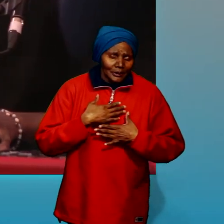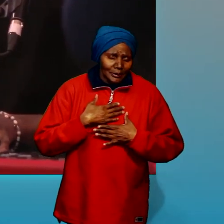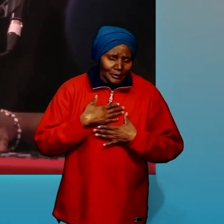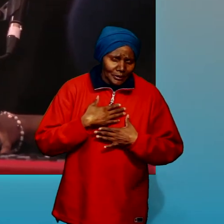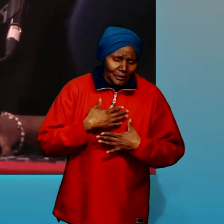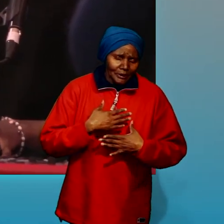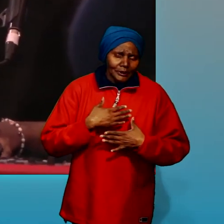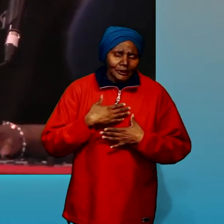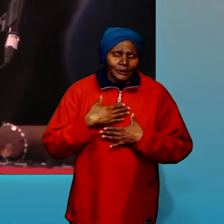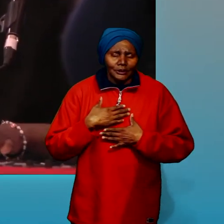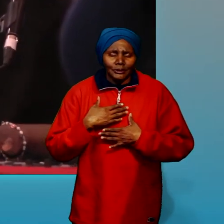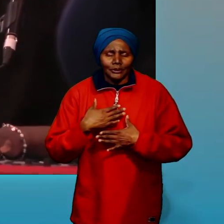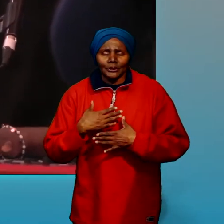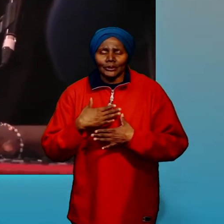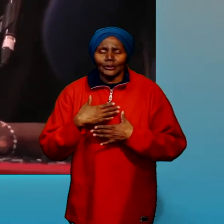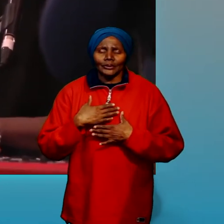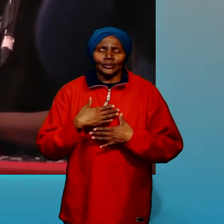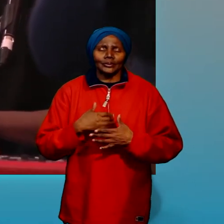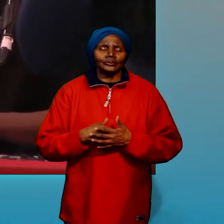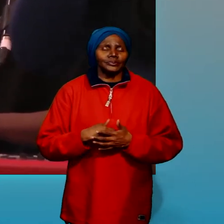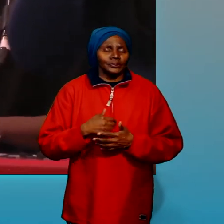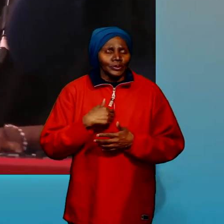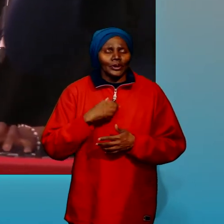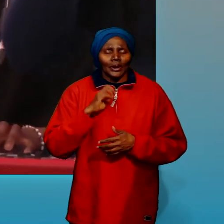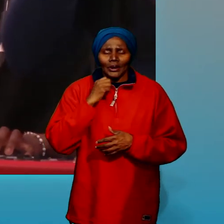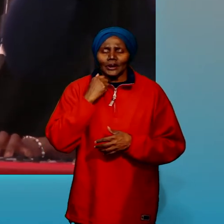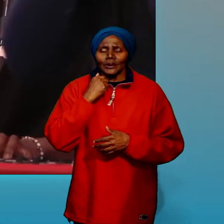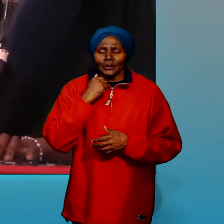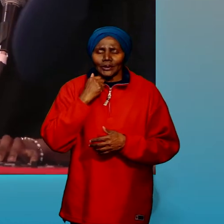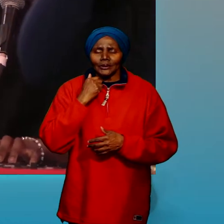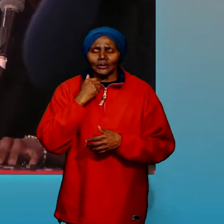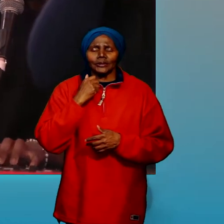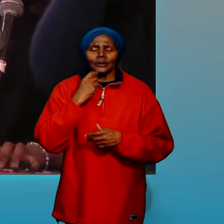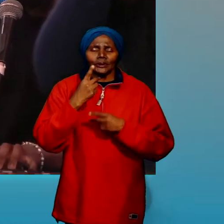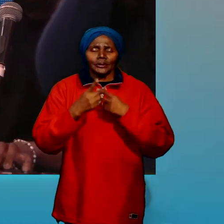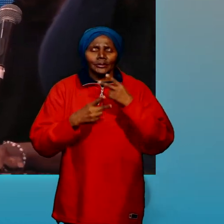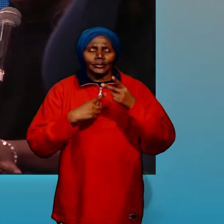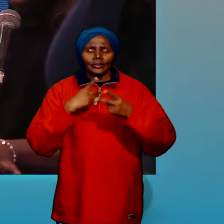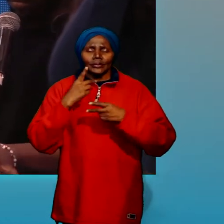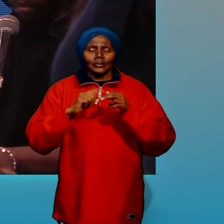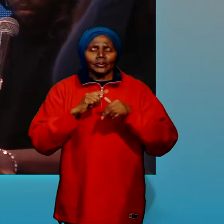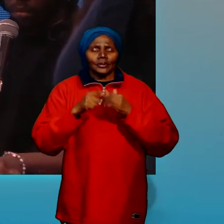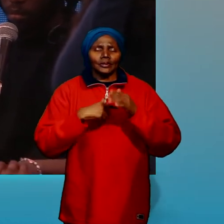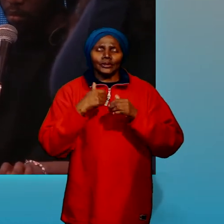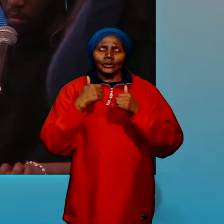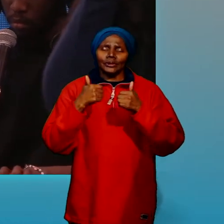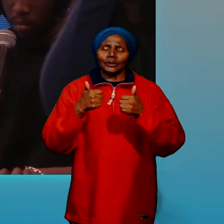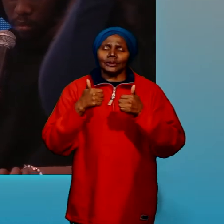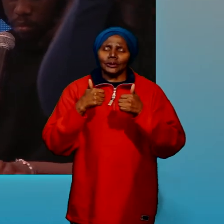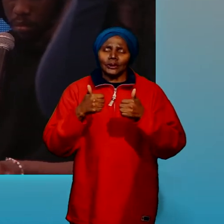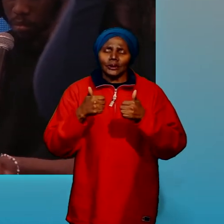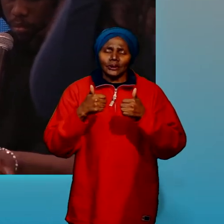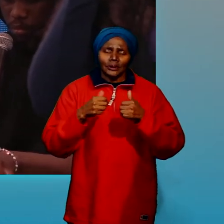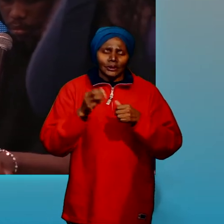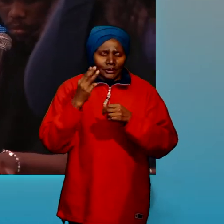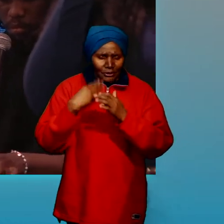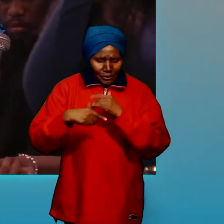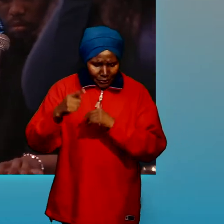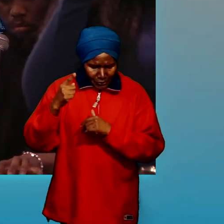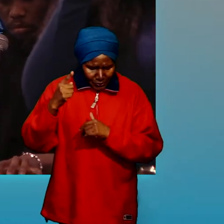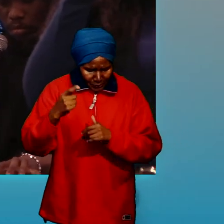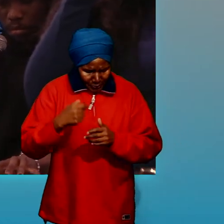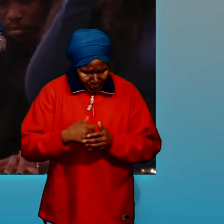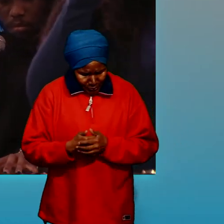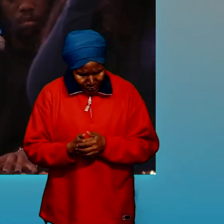that I am able, I will sing the goodness